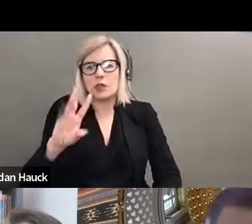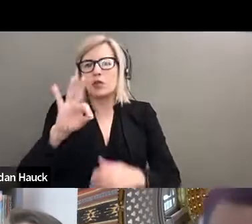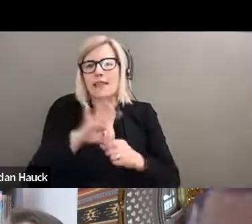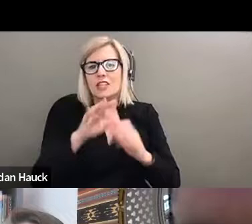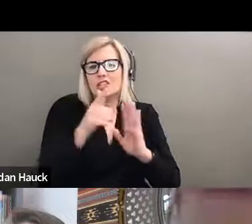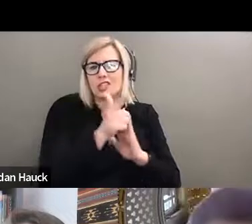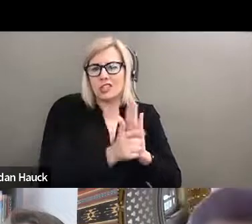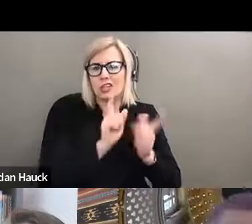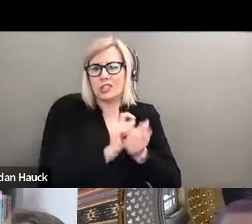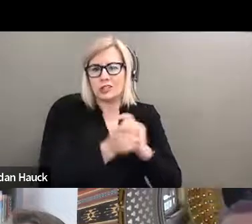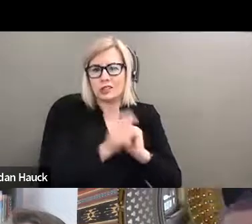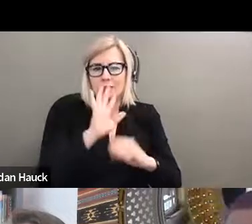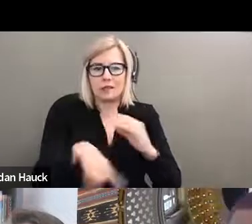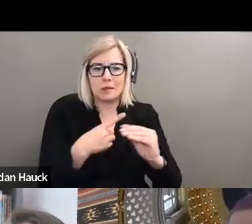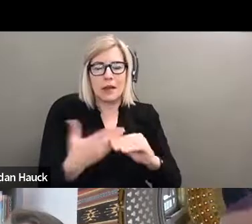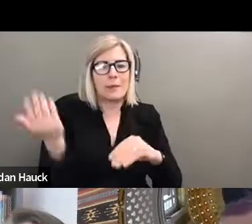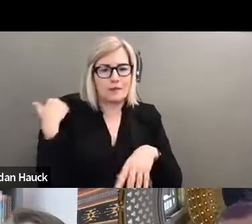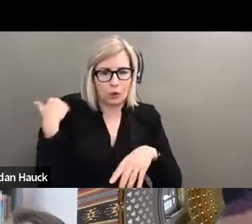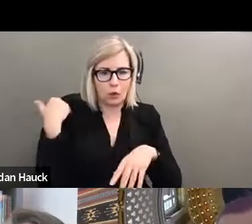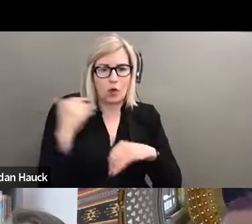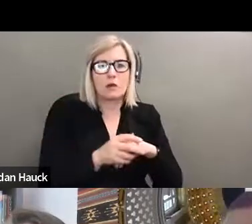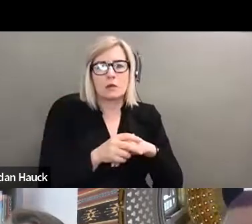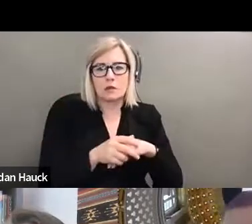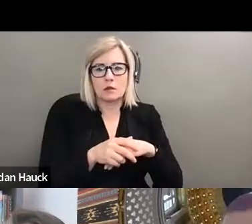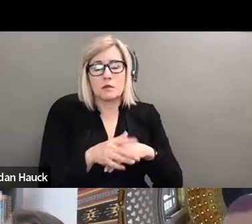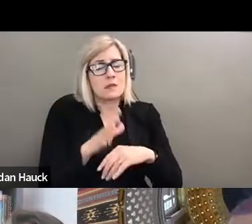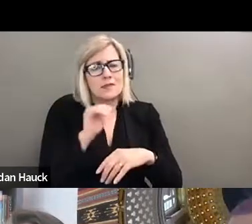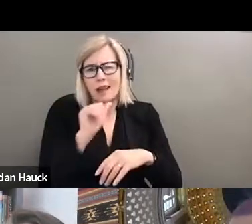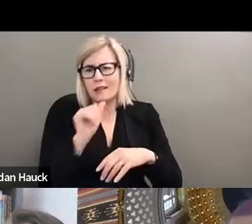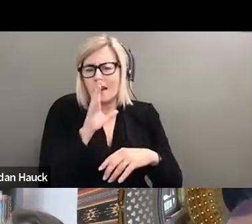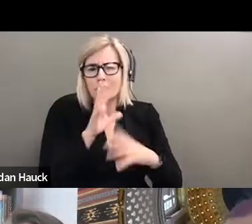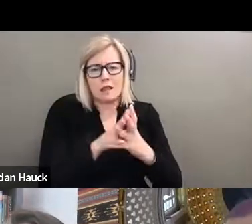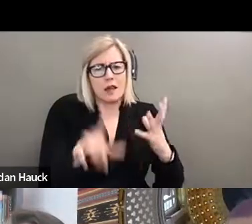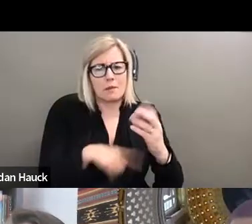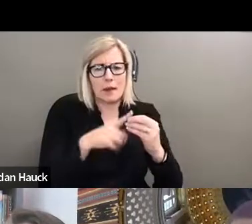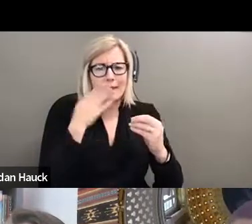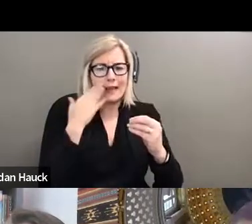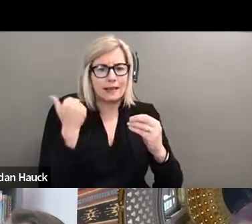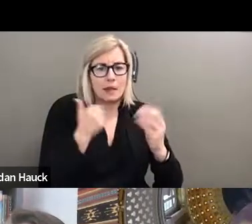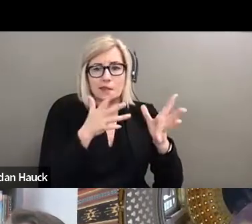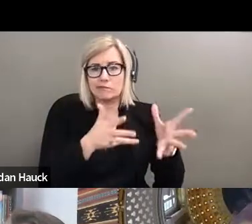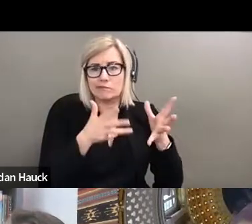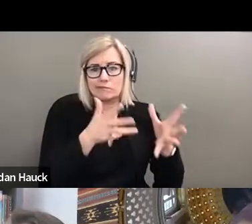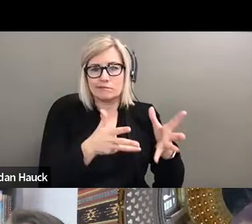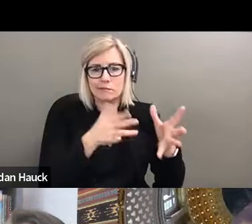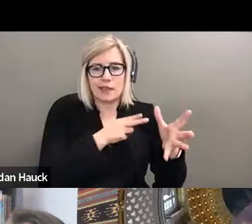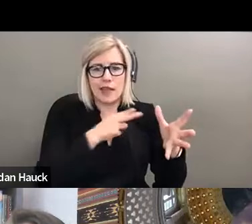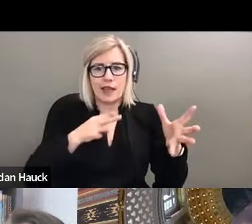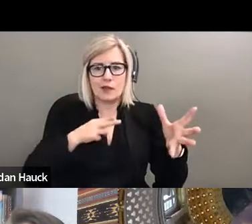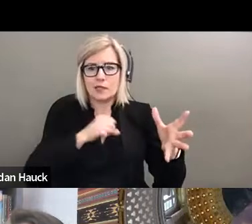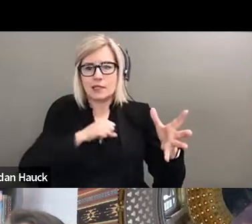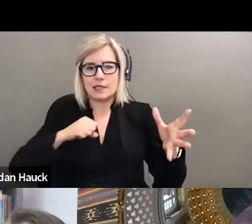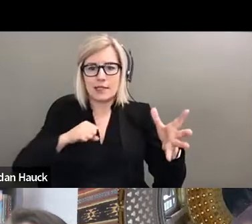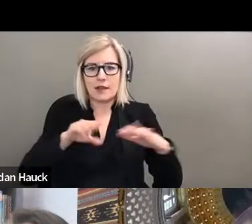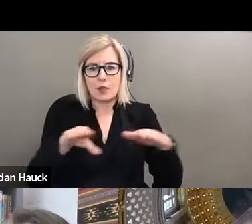about earlier this session. We haven't talked a lot about it because they've just been sitting there on the House and Senate floors.